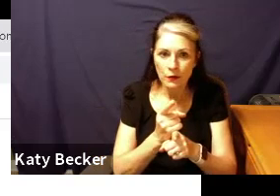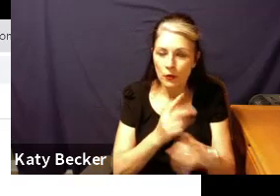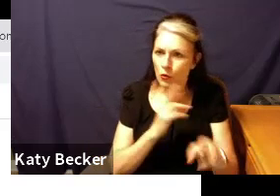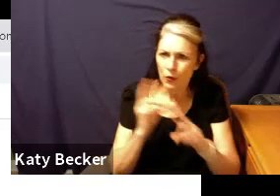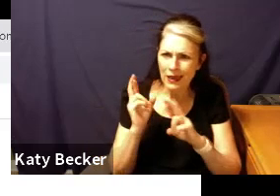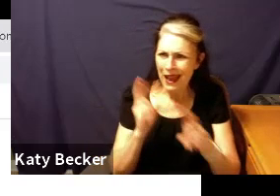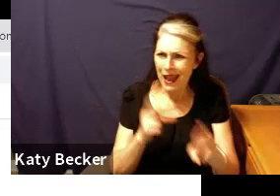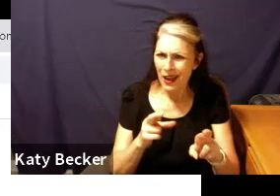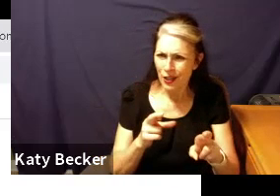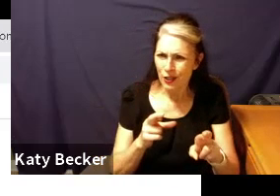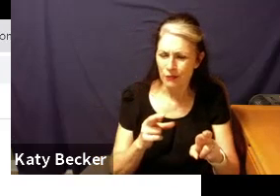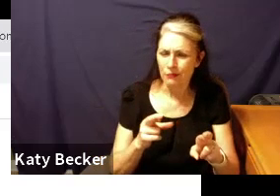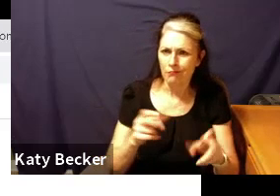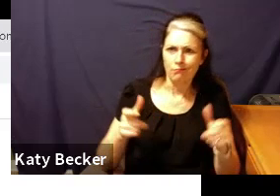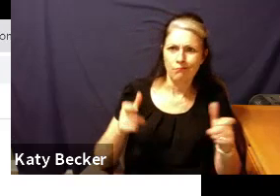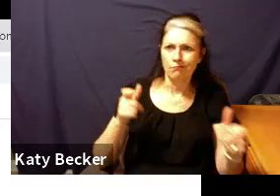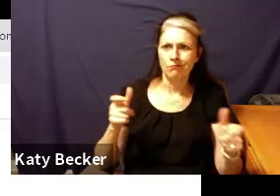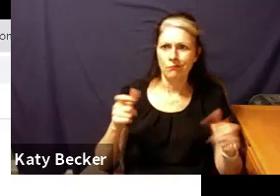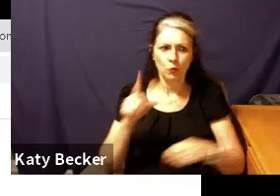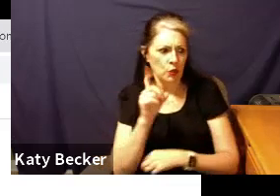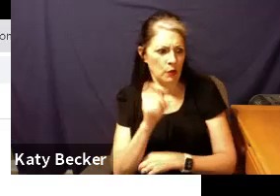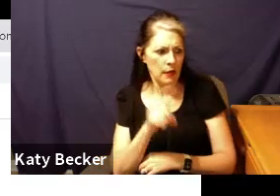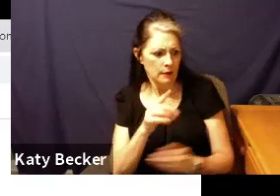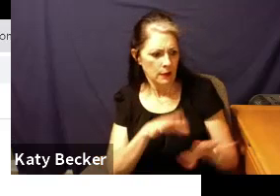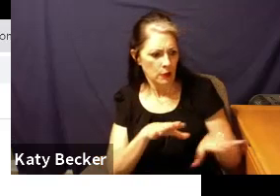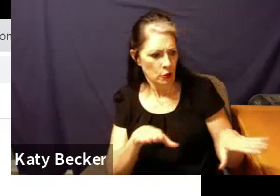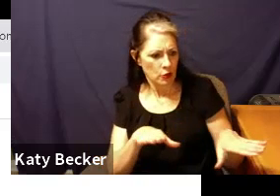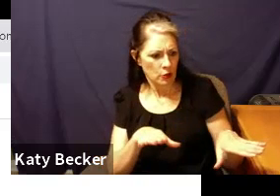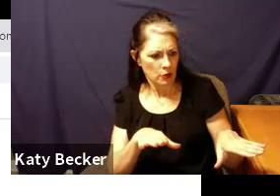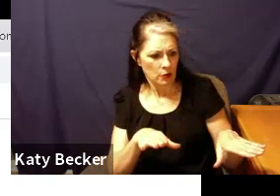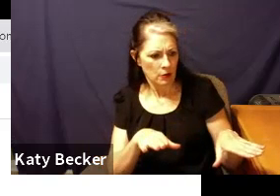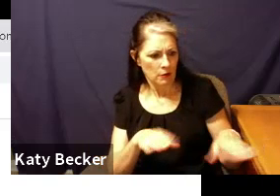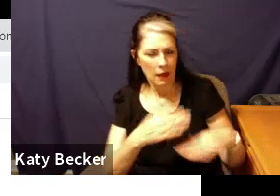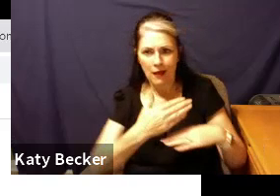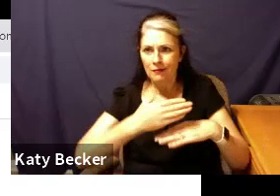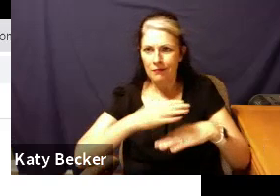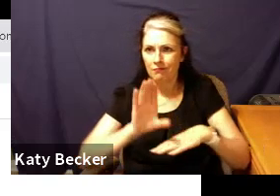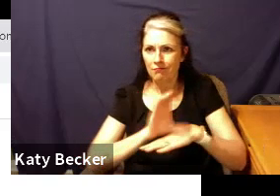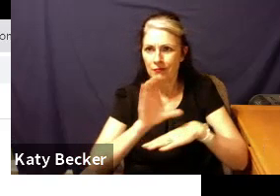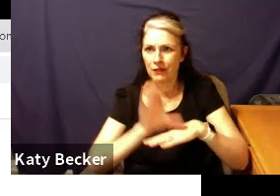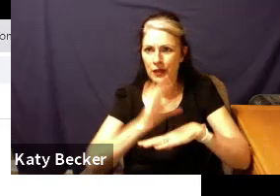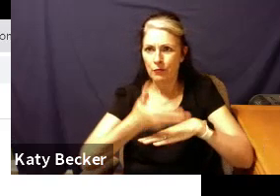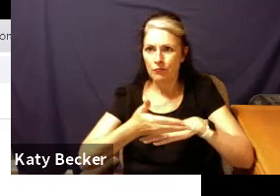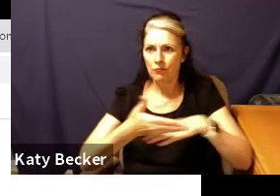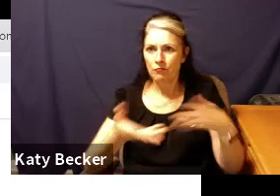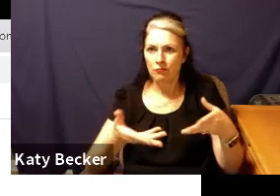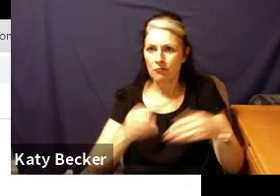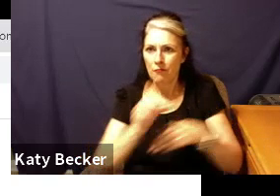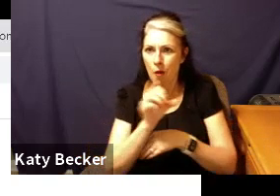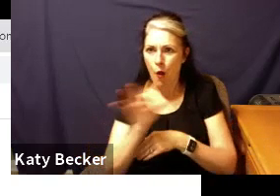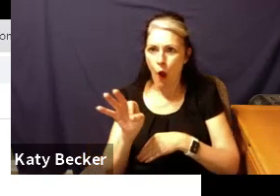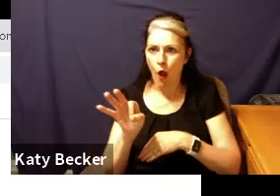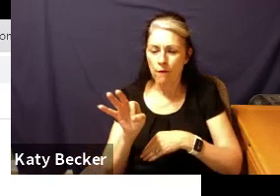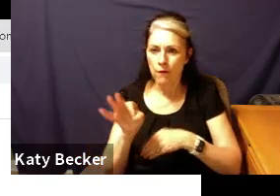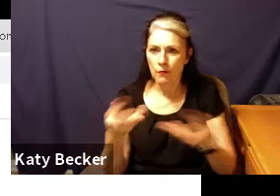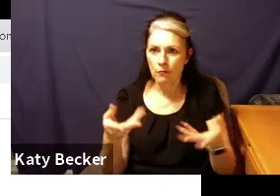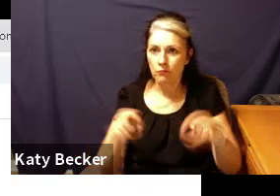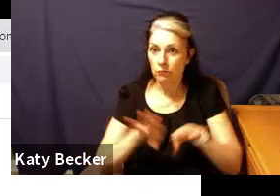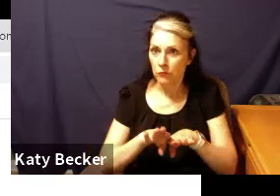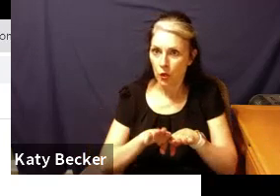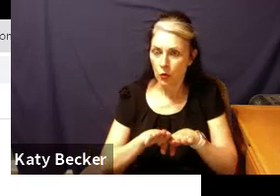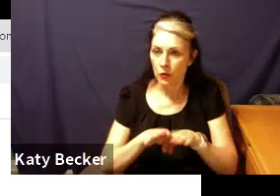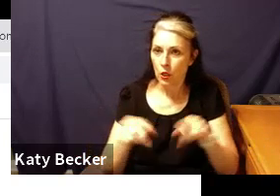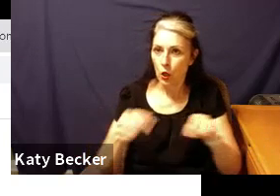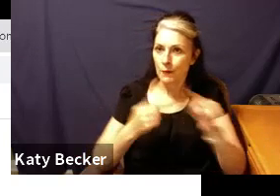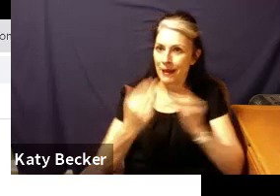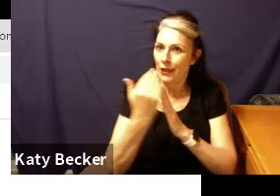when you're asking your child to turn that device off. And this goes back to the lessons